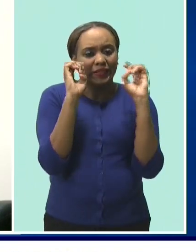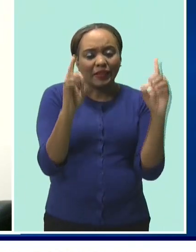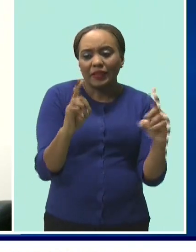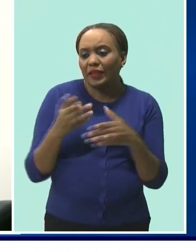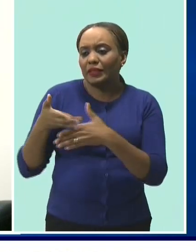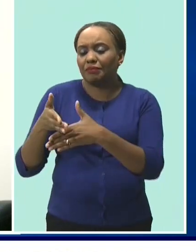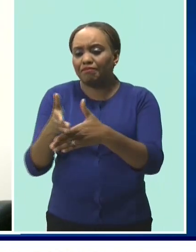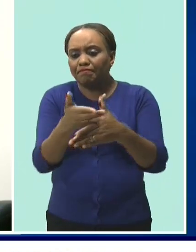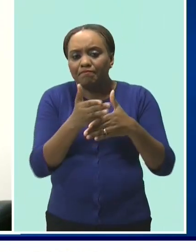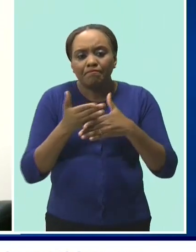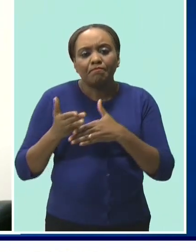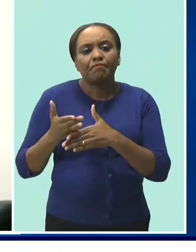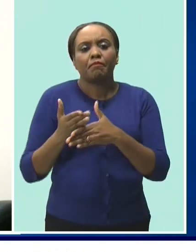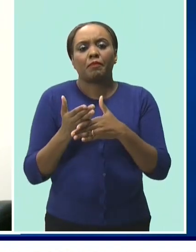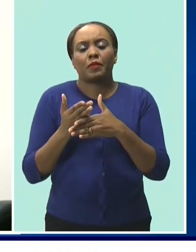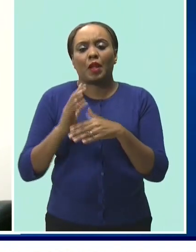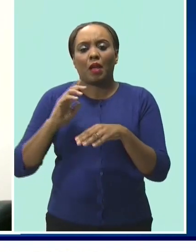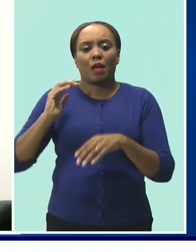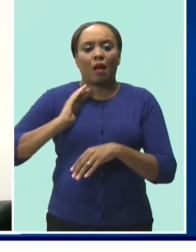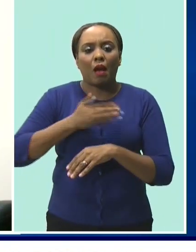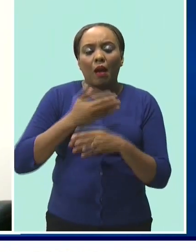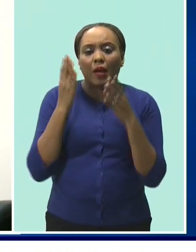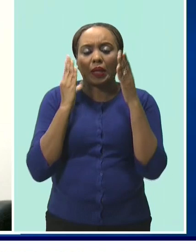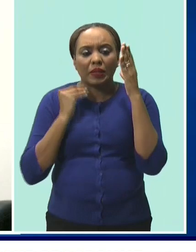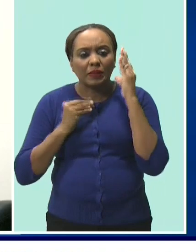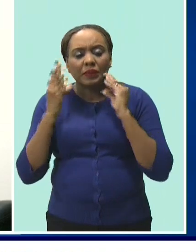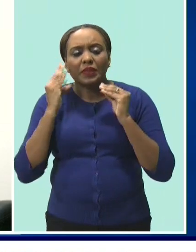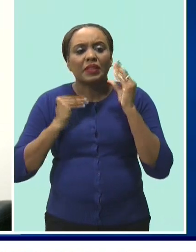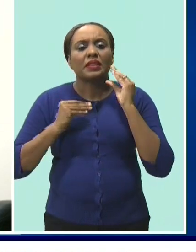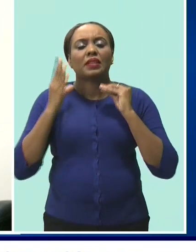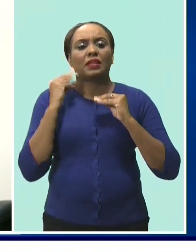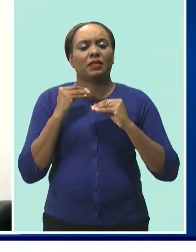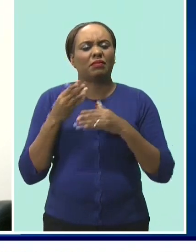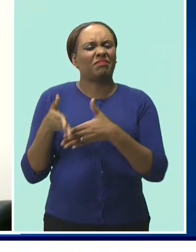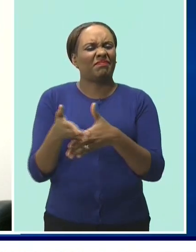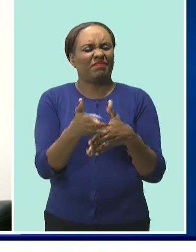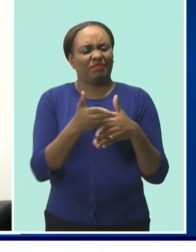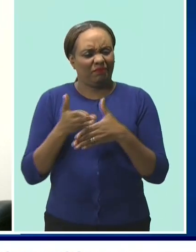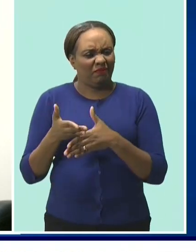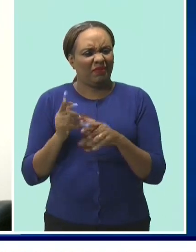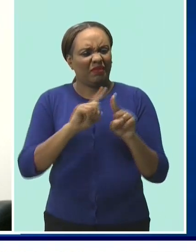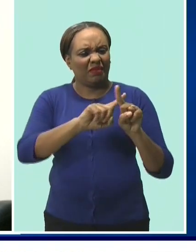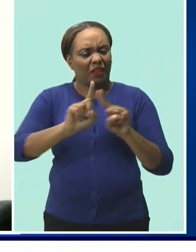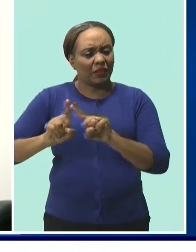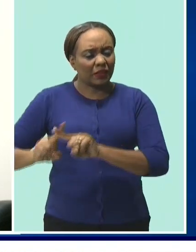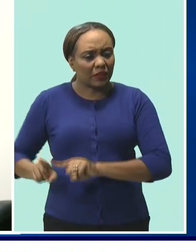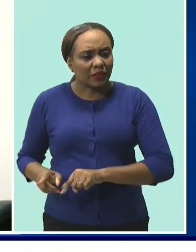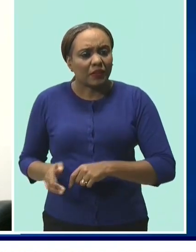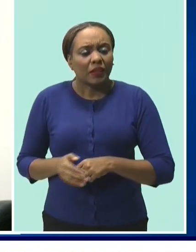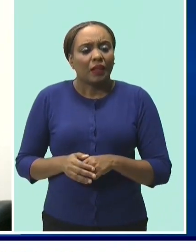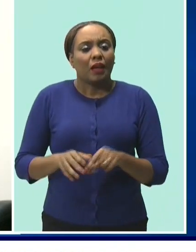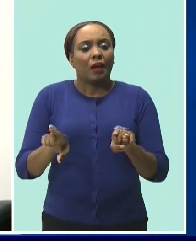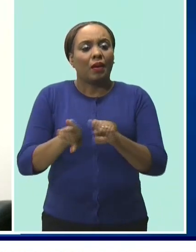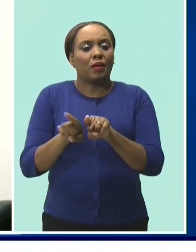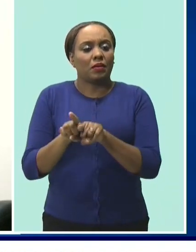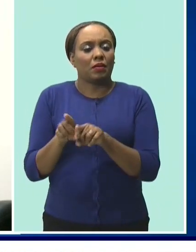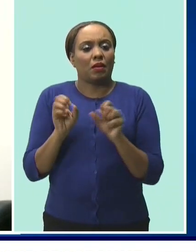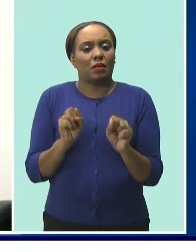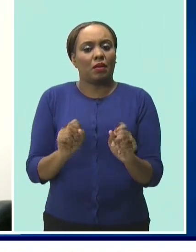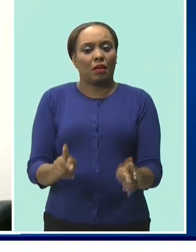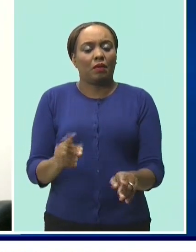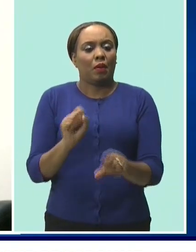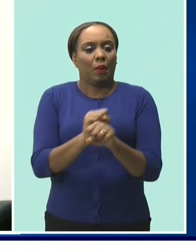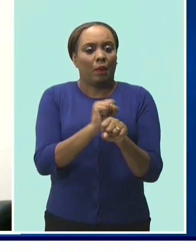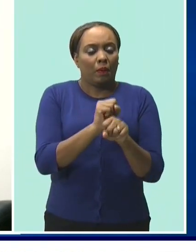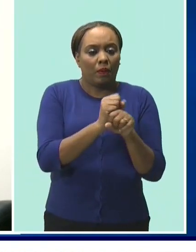the United Kingdom of our experiences. And we also see it as an opportunity for workers